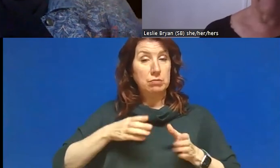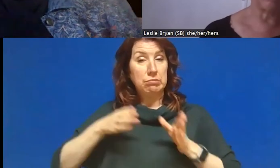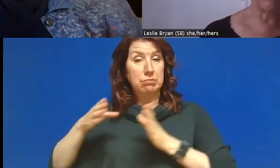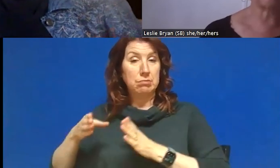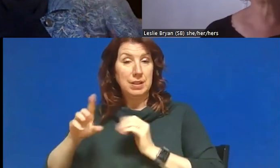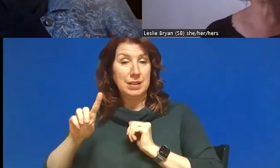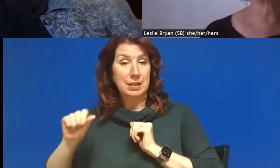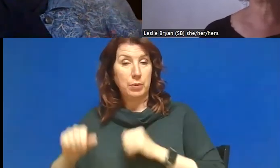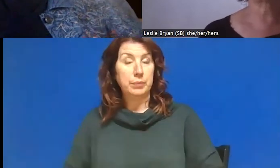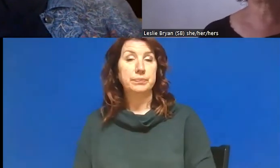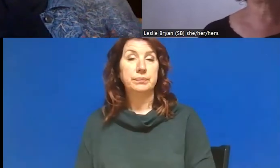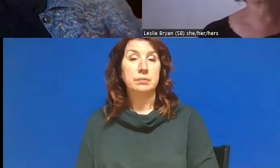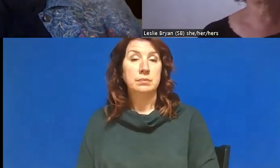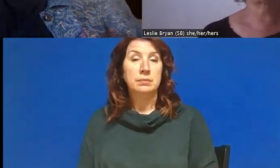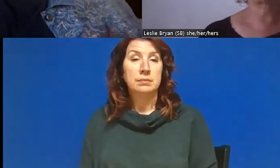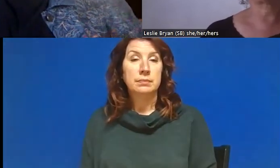answer your question.